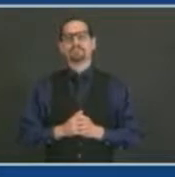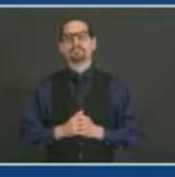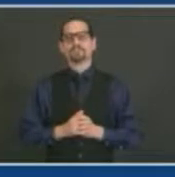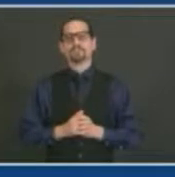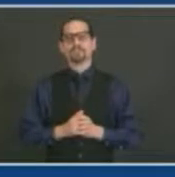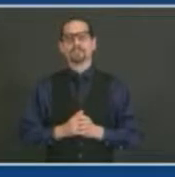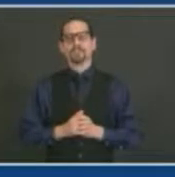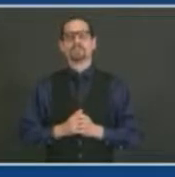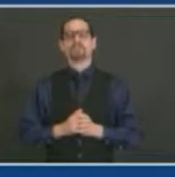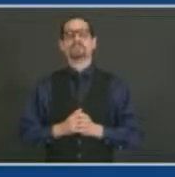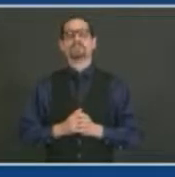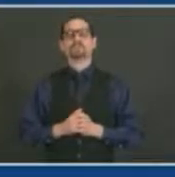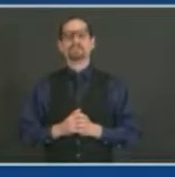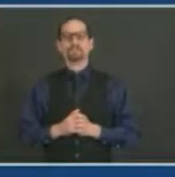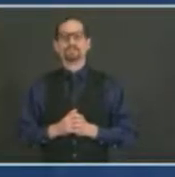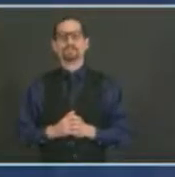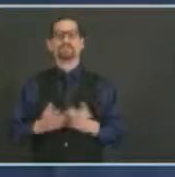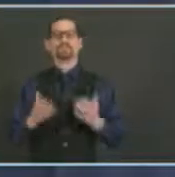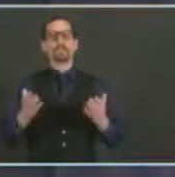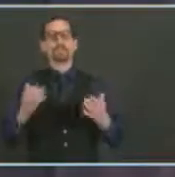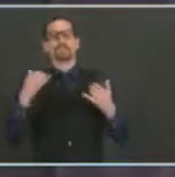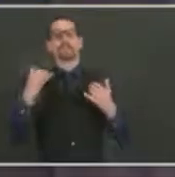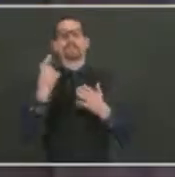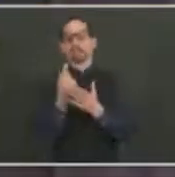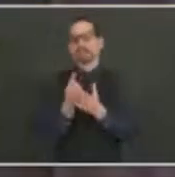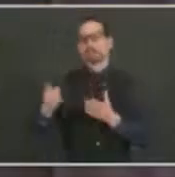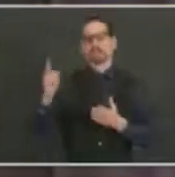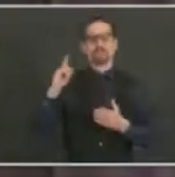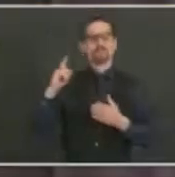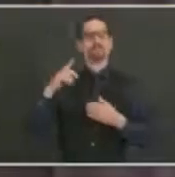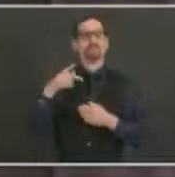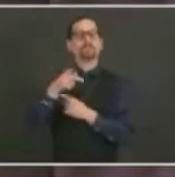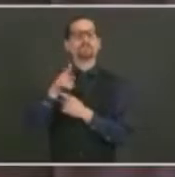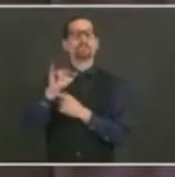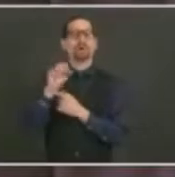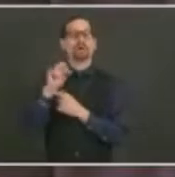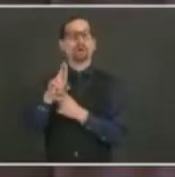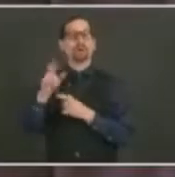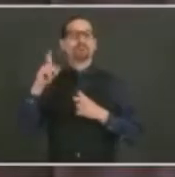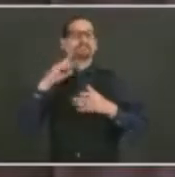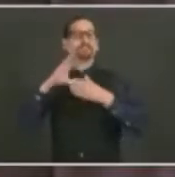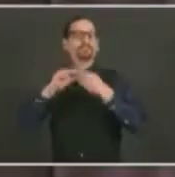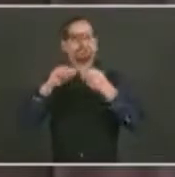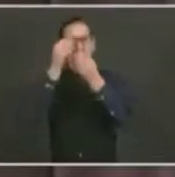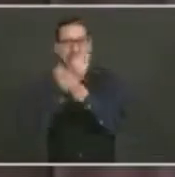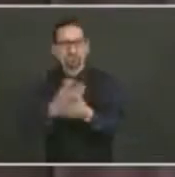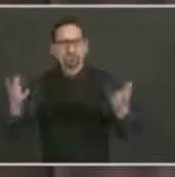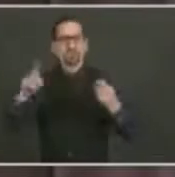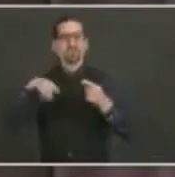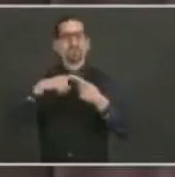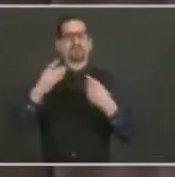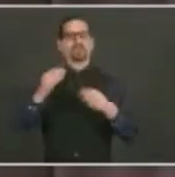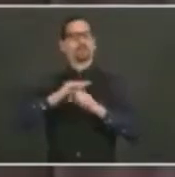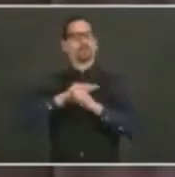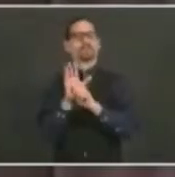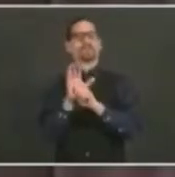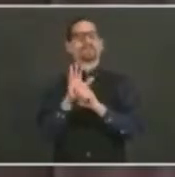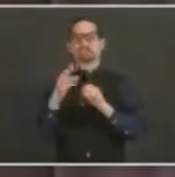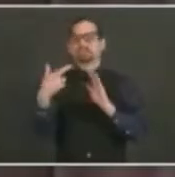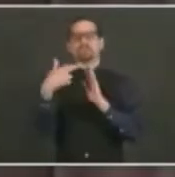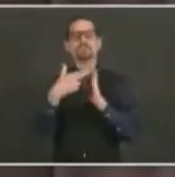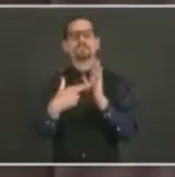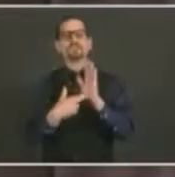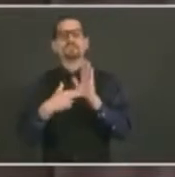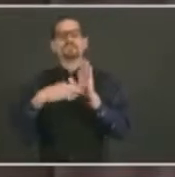As he did last week, Secretary Pryor will provide an update on our current COVID-19 restrictions for businesses and other